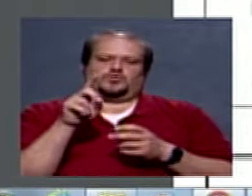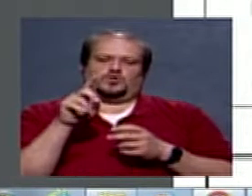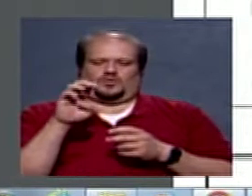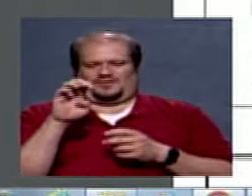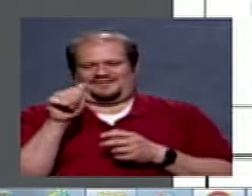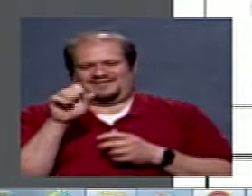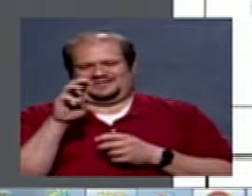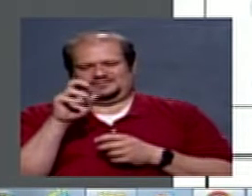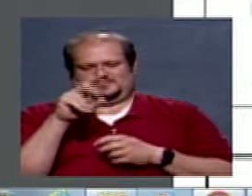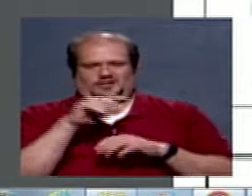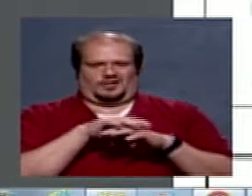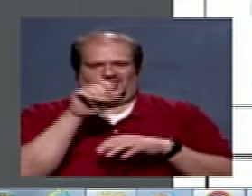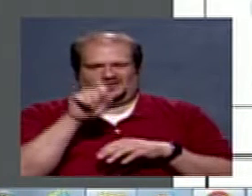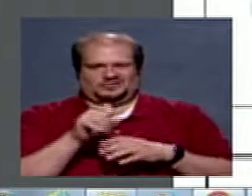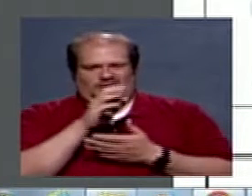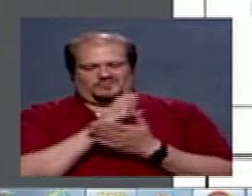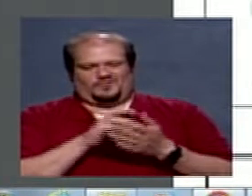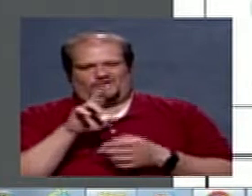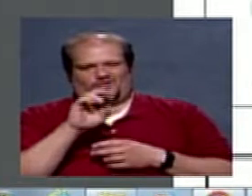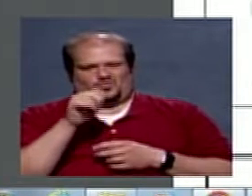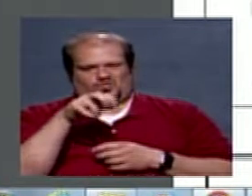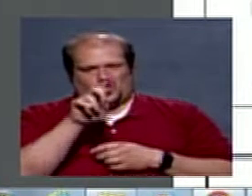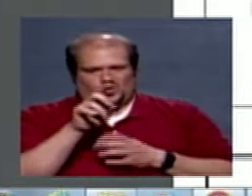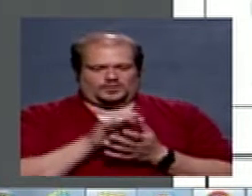on the south side of the road.